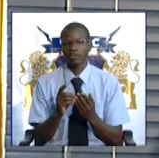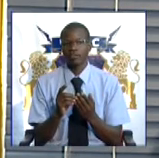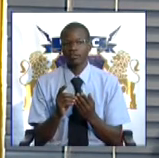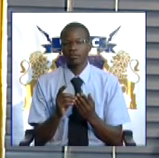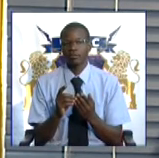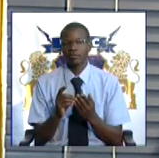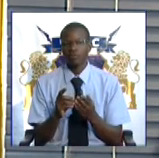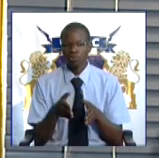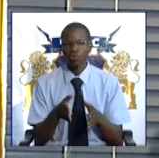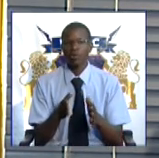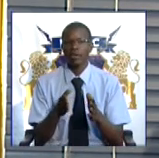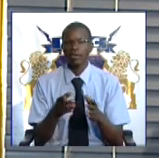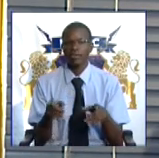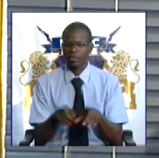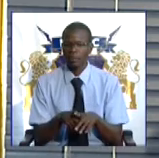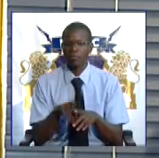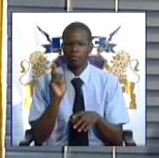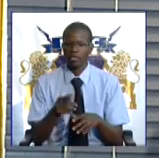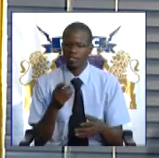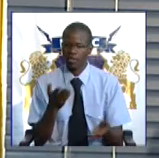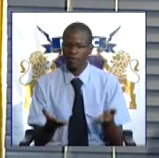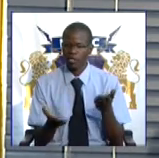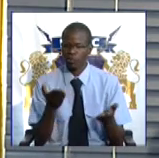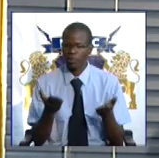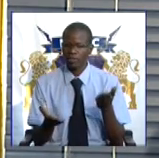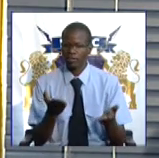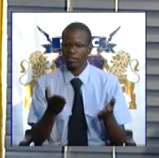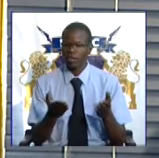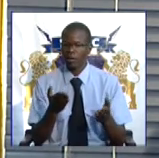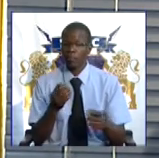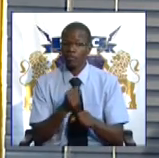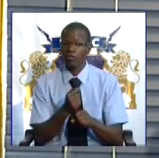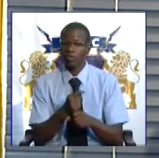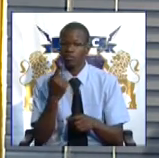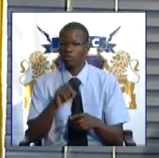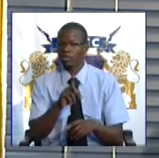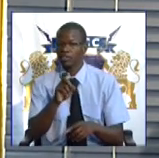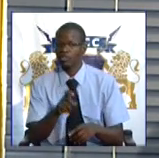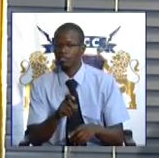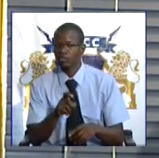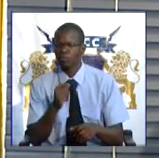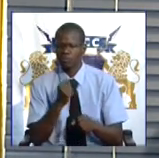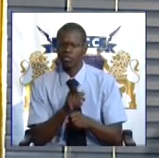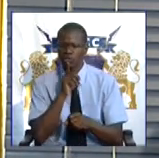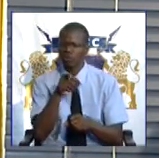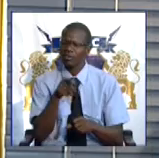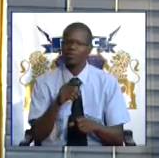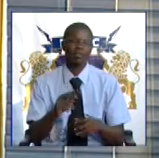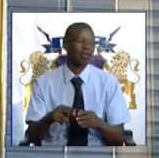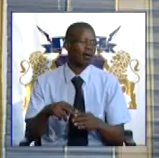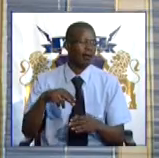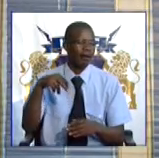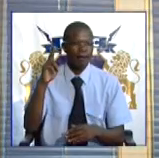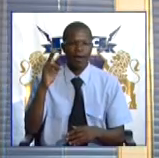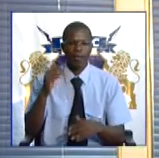evaluate the performance of the tests to ensure that they are of the highest levels of professional integrity and